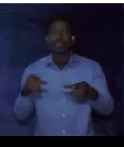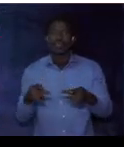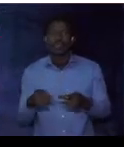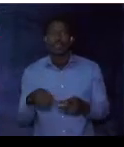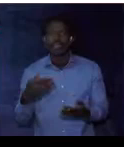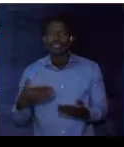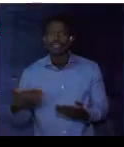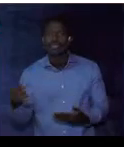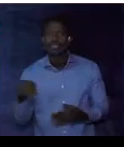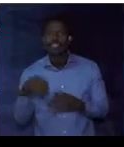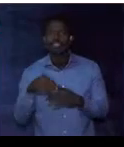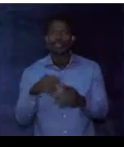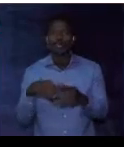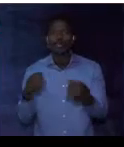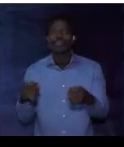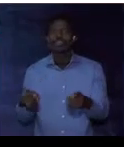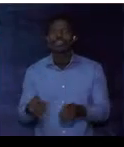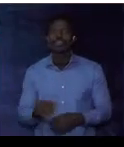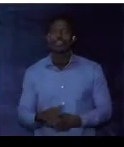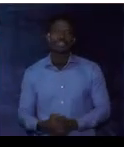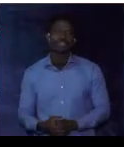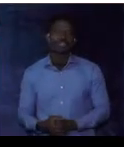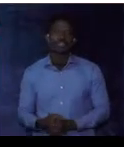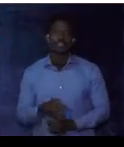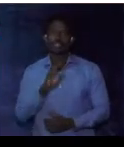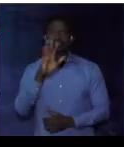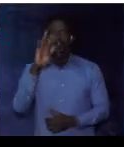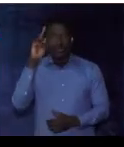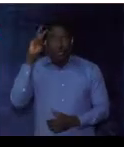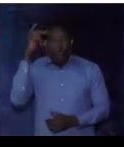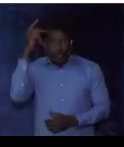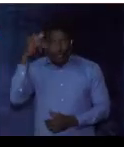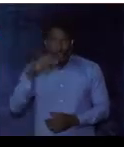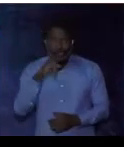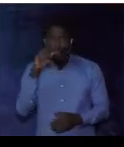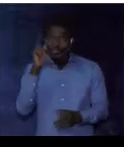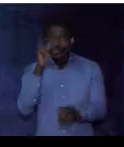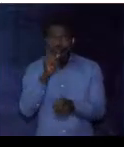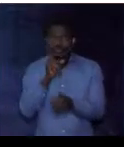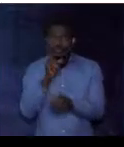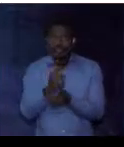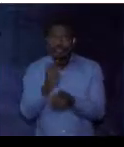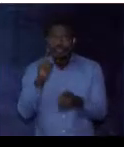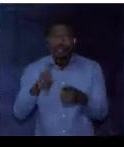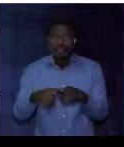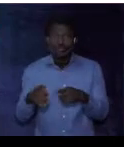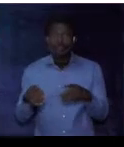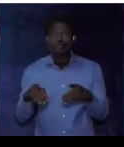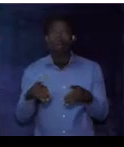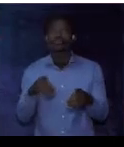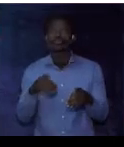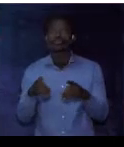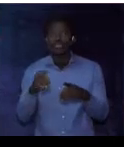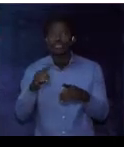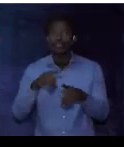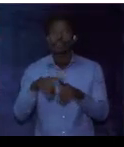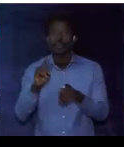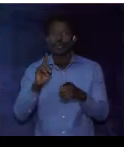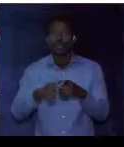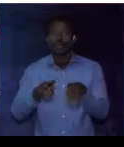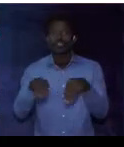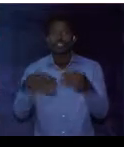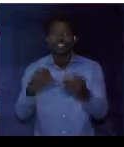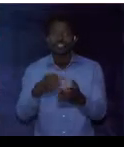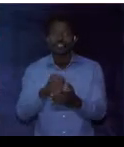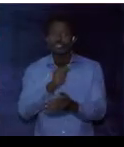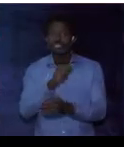place, thing, or event. Your purpose is not just to describe something, but to give it a